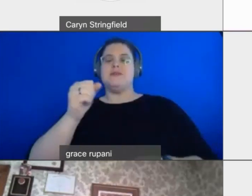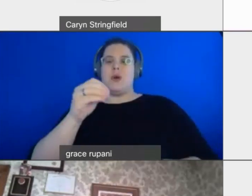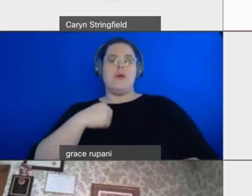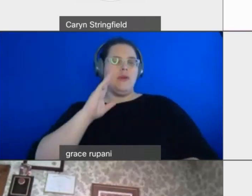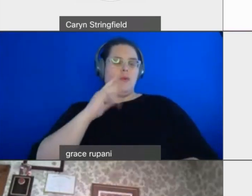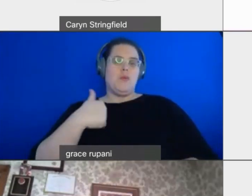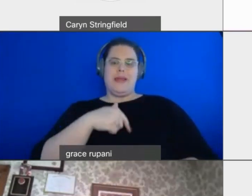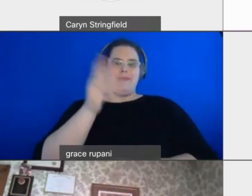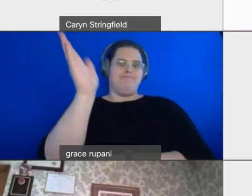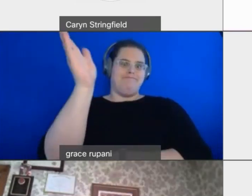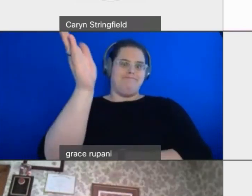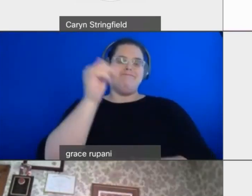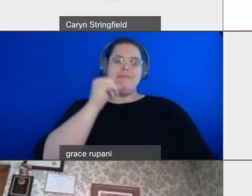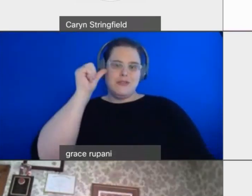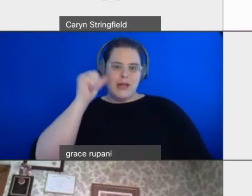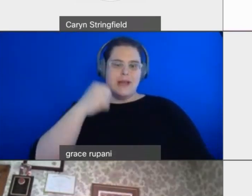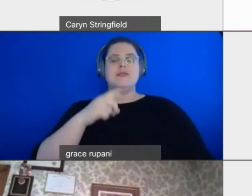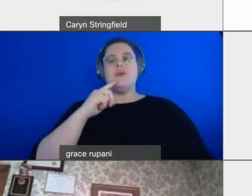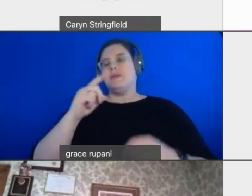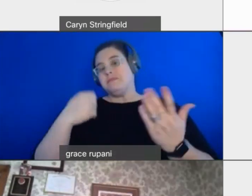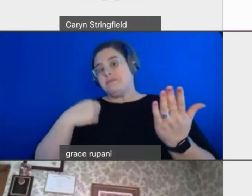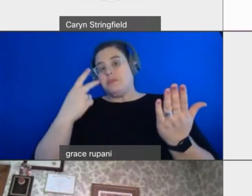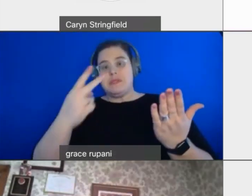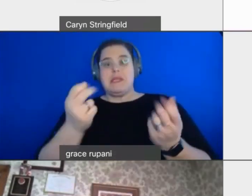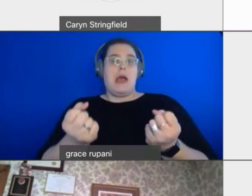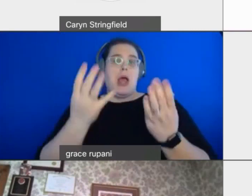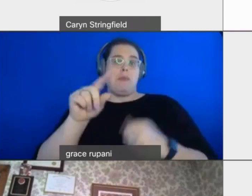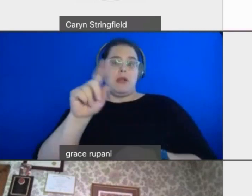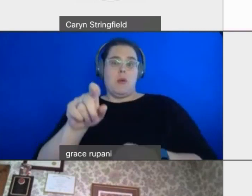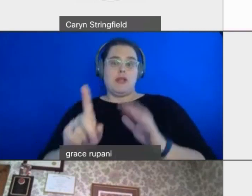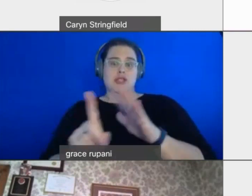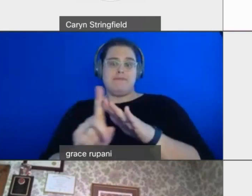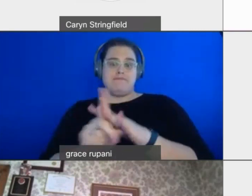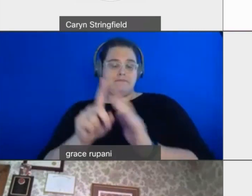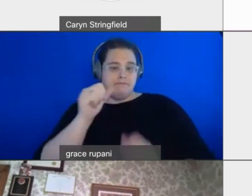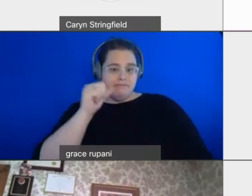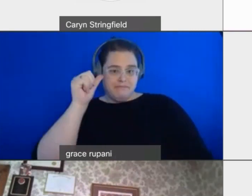there are today. First, I will